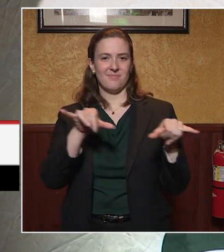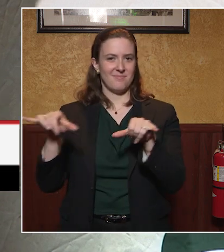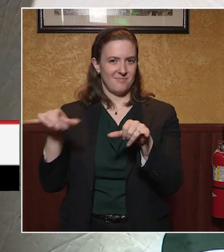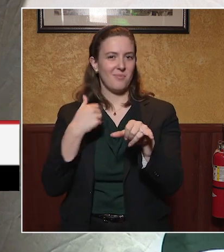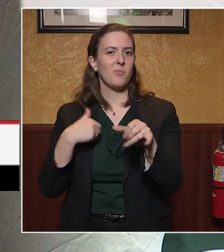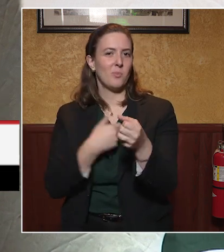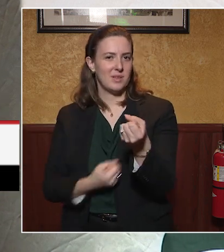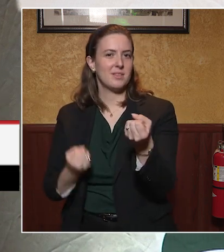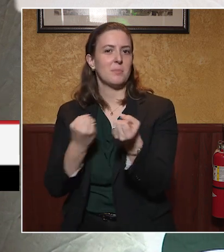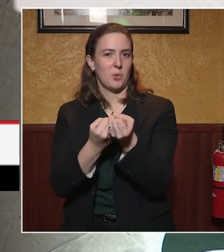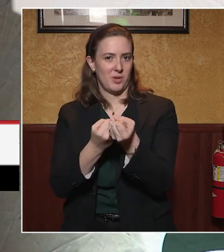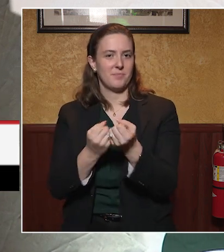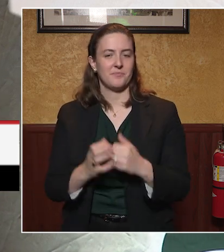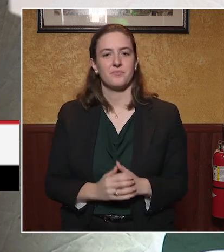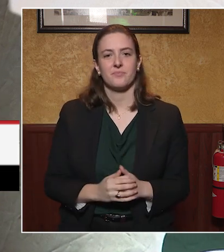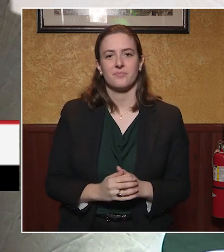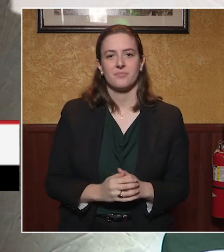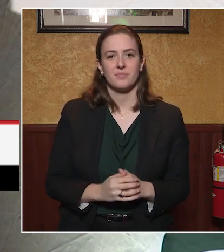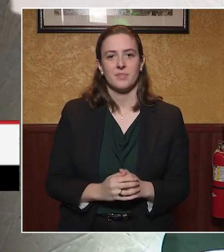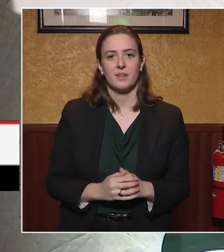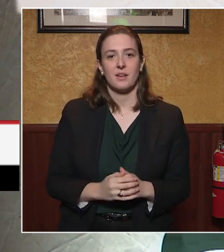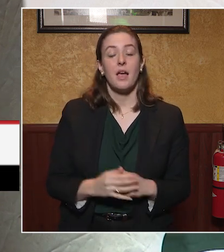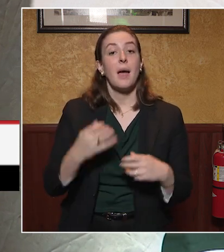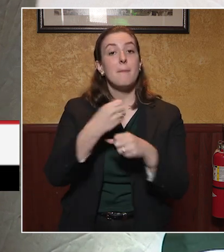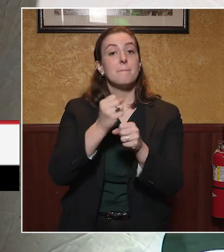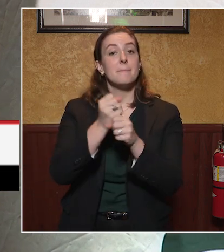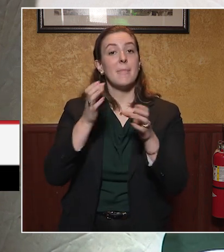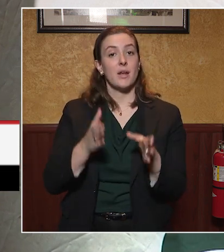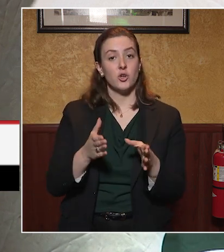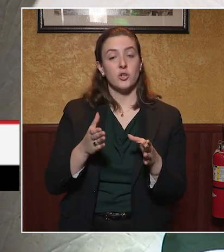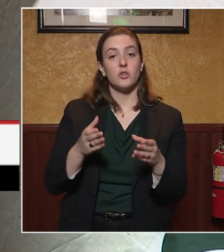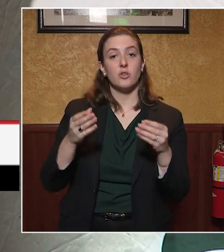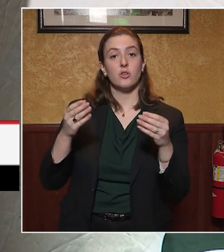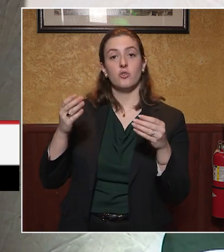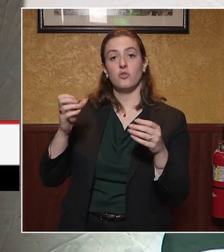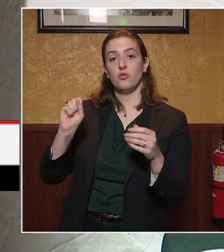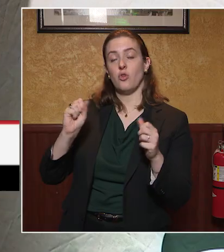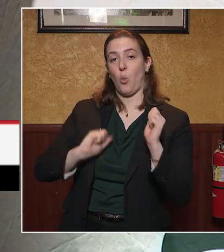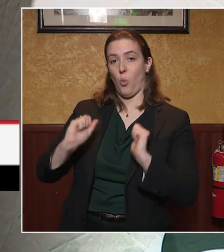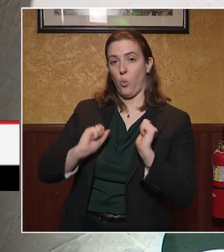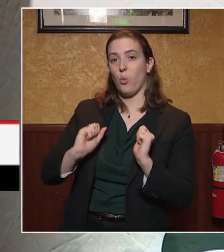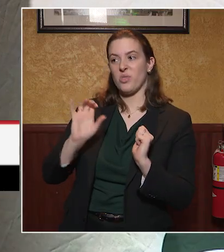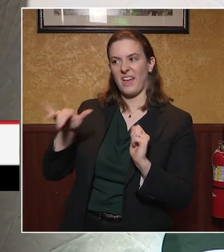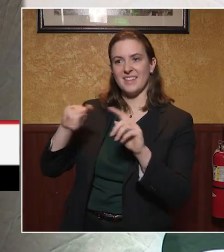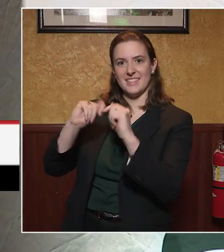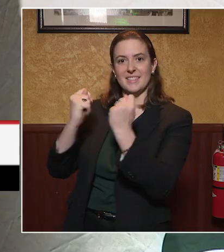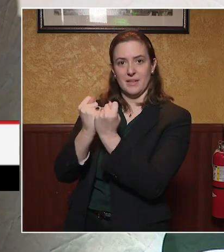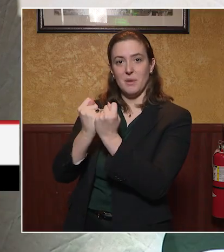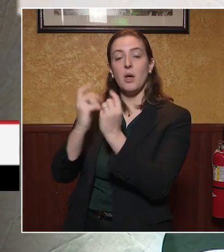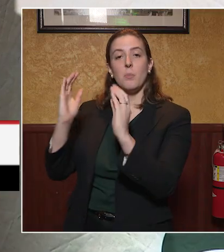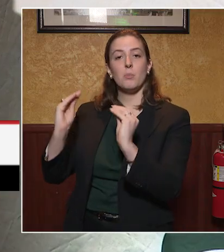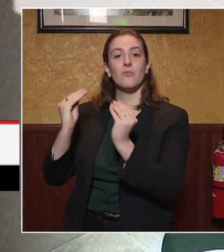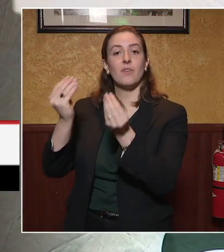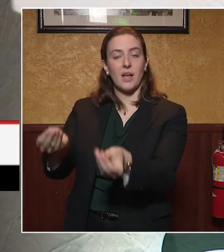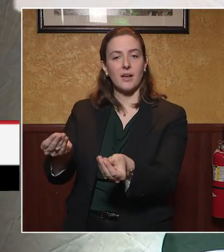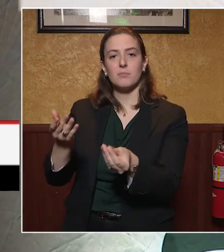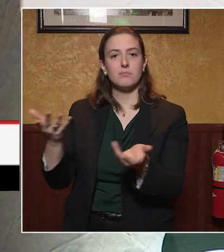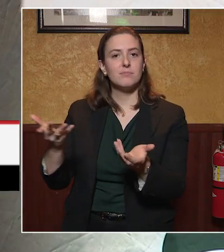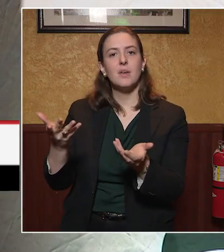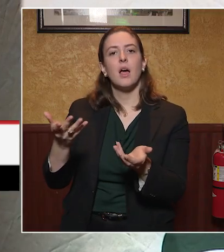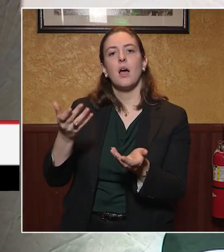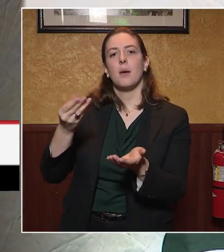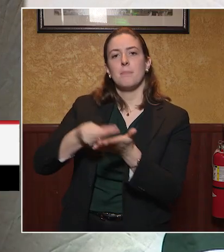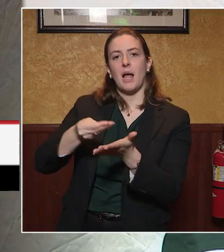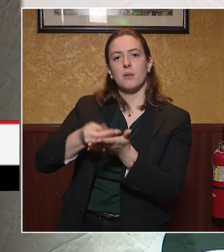diverse representation, the Maker Show team has offered more than $70,000 worth of scholarships to help reduce costs for vendors